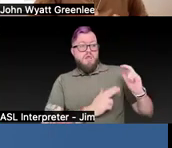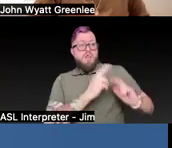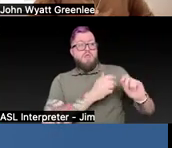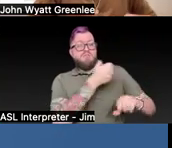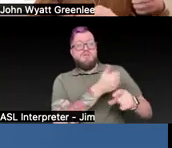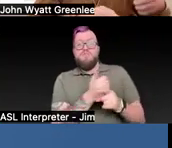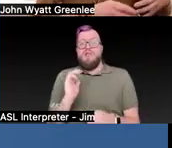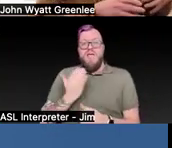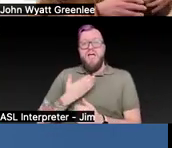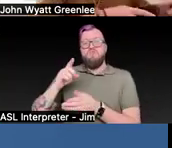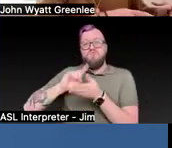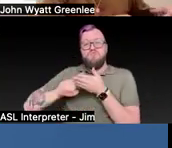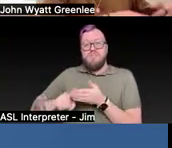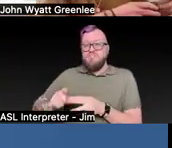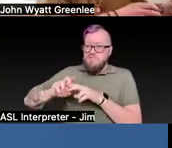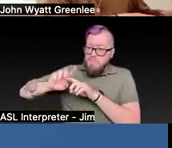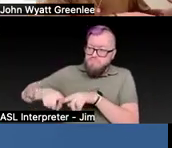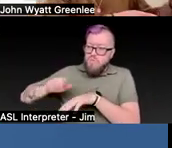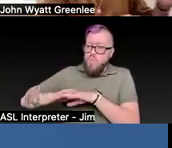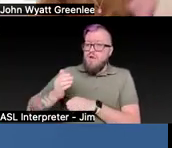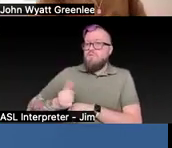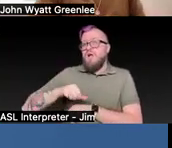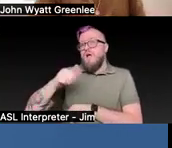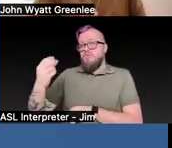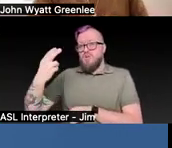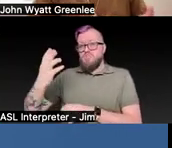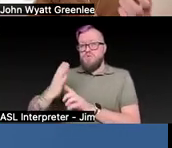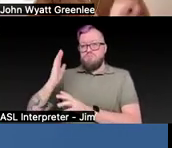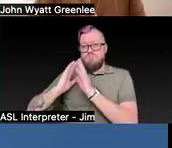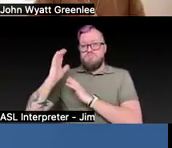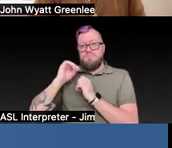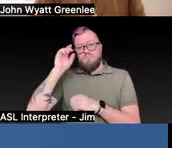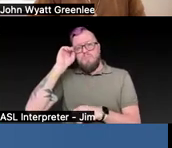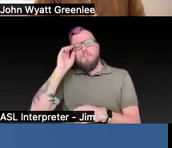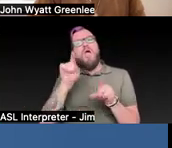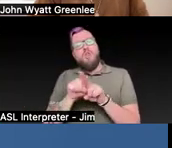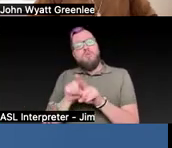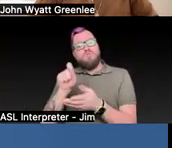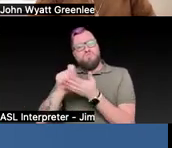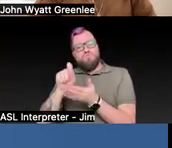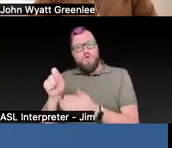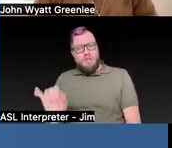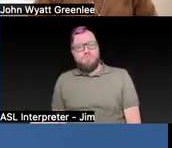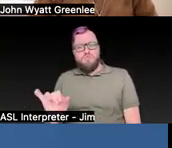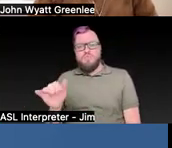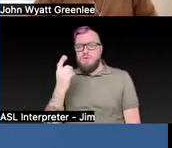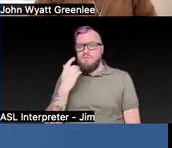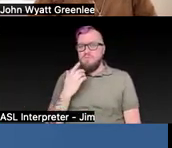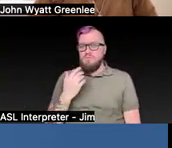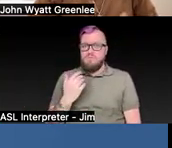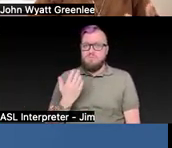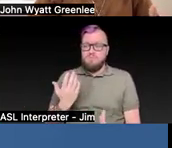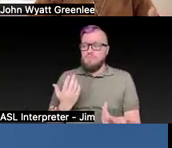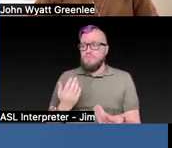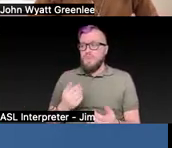our research on the research that other historians have done before us. And writing, because it doesn't do you a whole lot of good